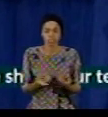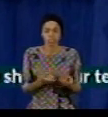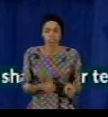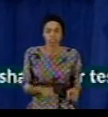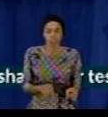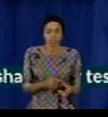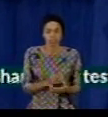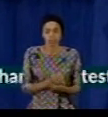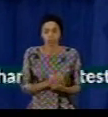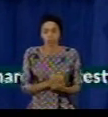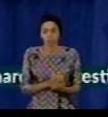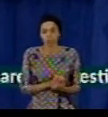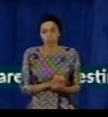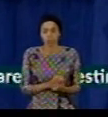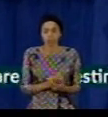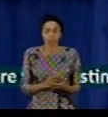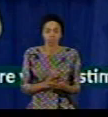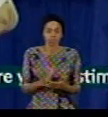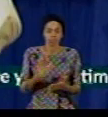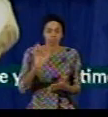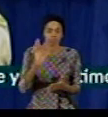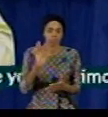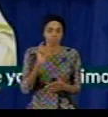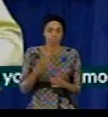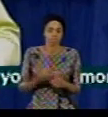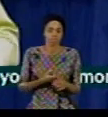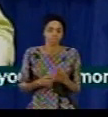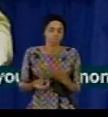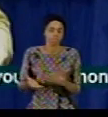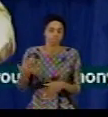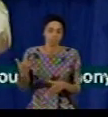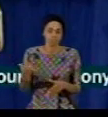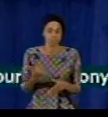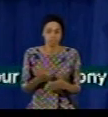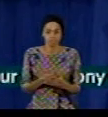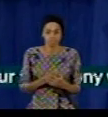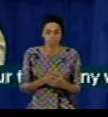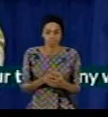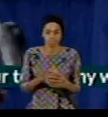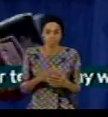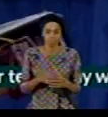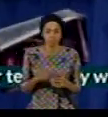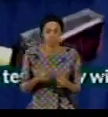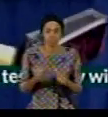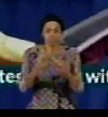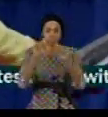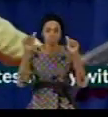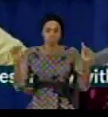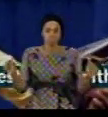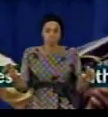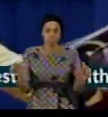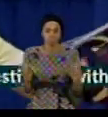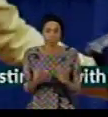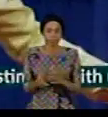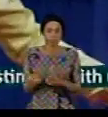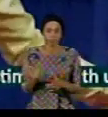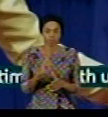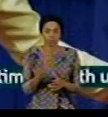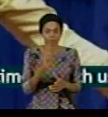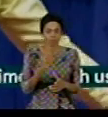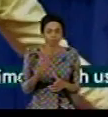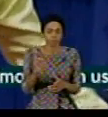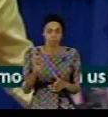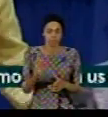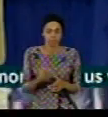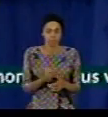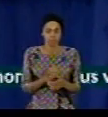months or more than that ago in a church in the altar where the seats was rats